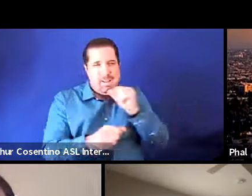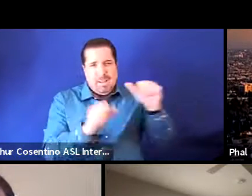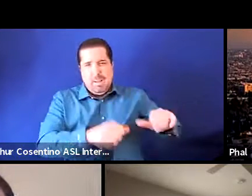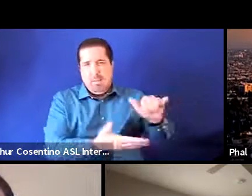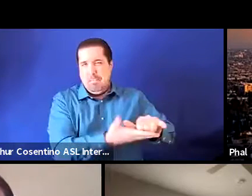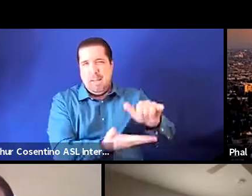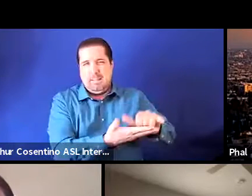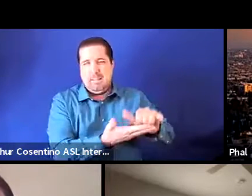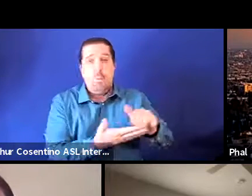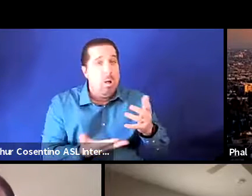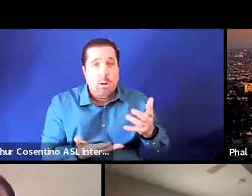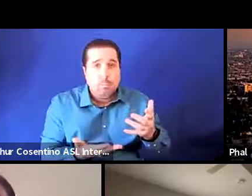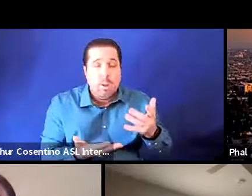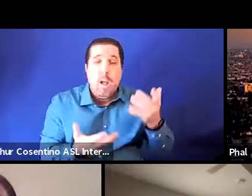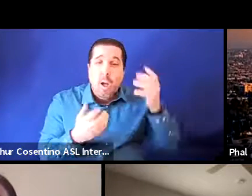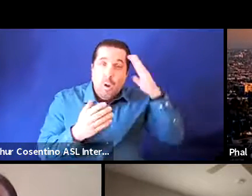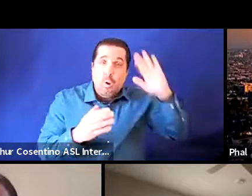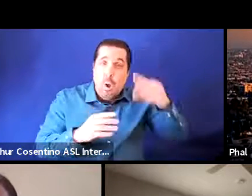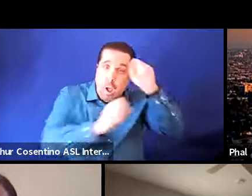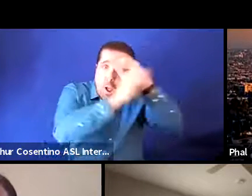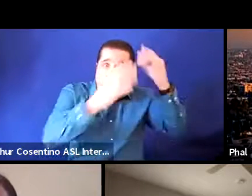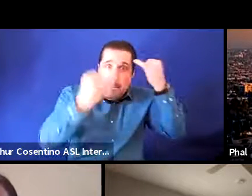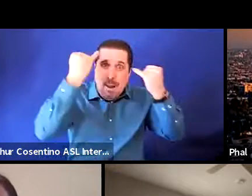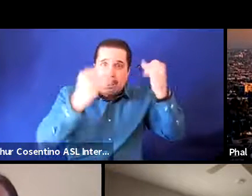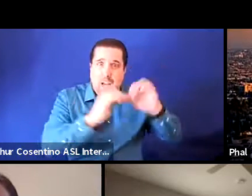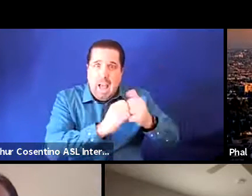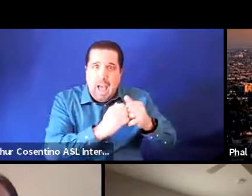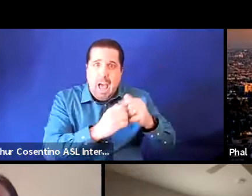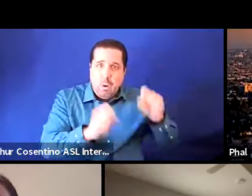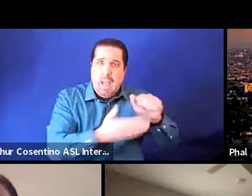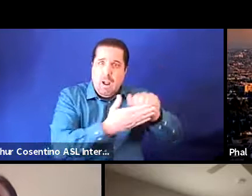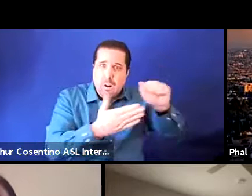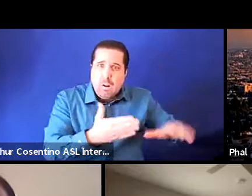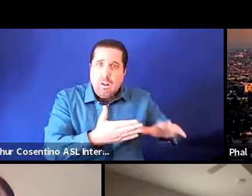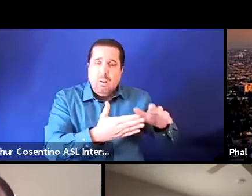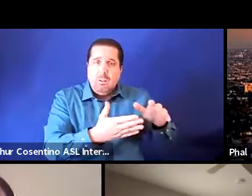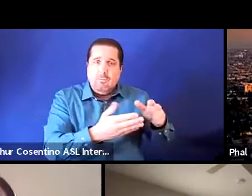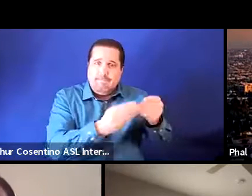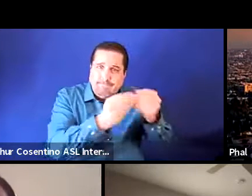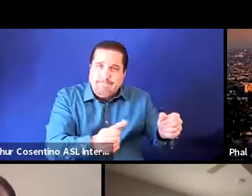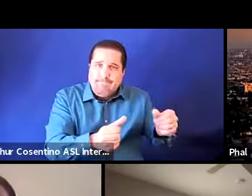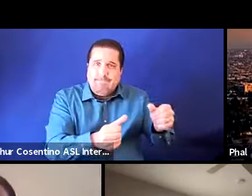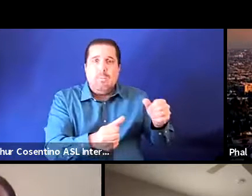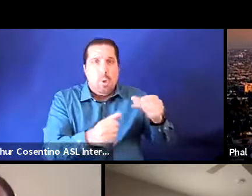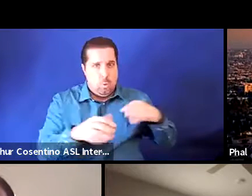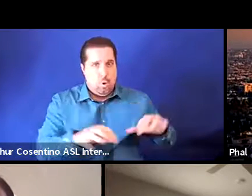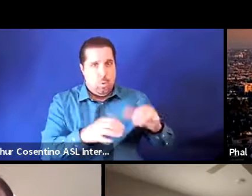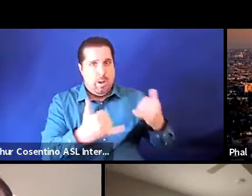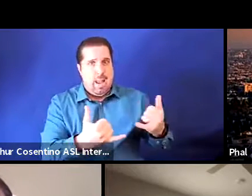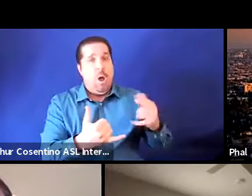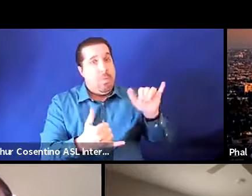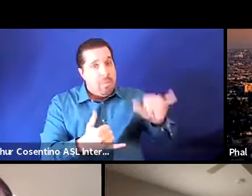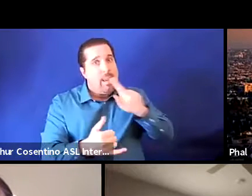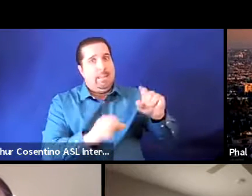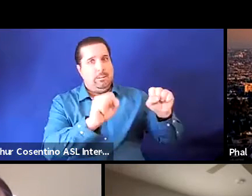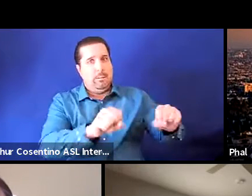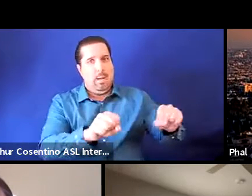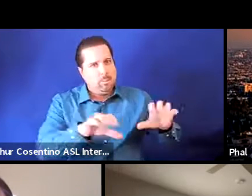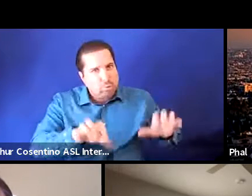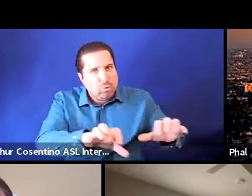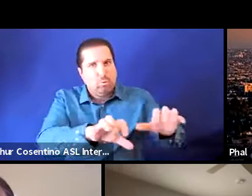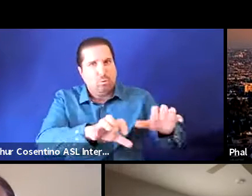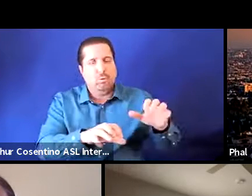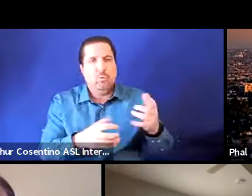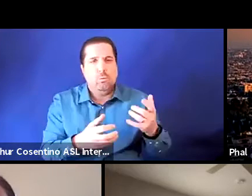of imagining and creating these alternatives to show that indeed it is possible, we're doing them now. And the media work